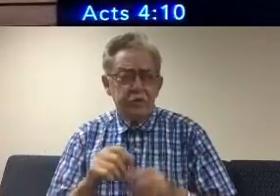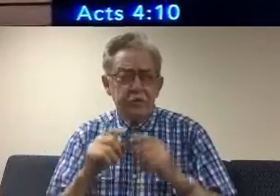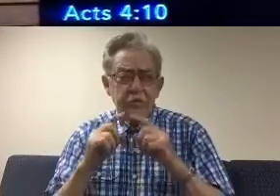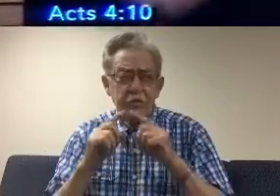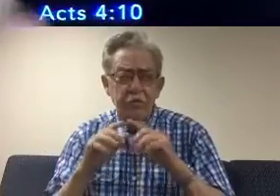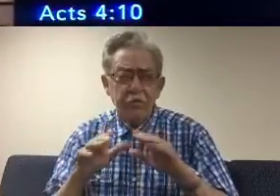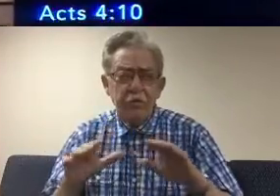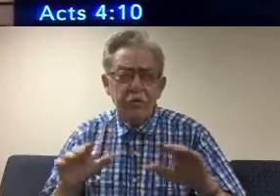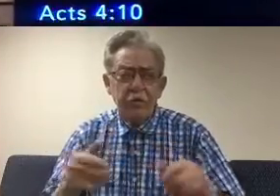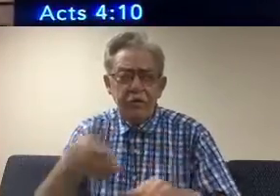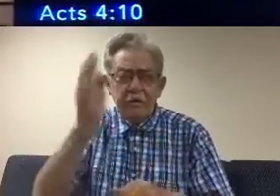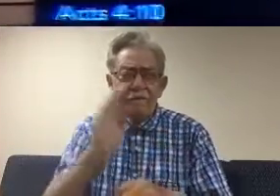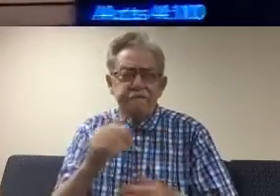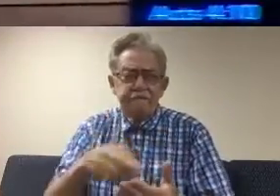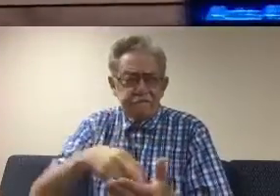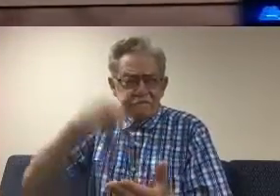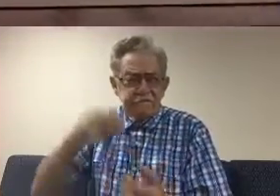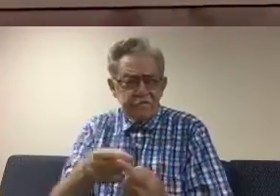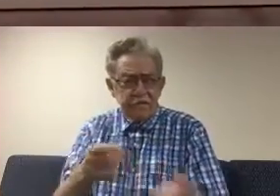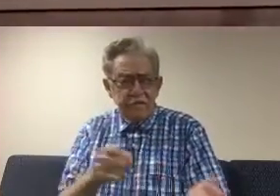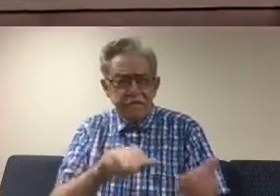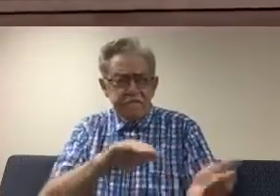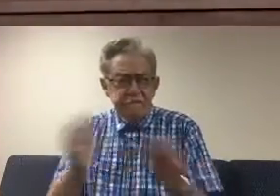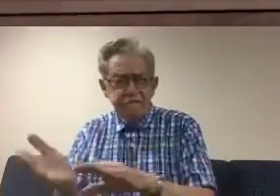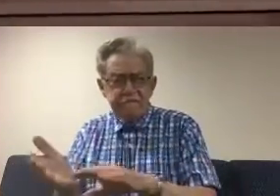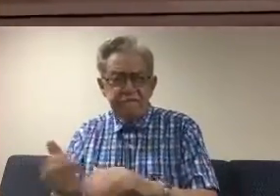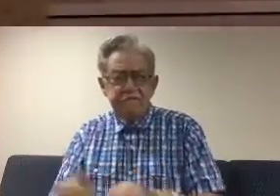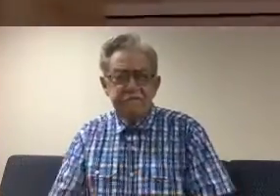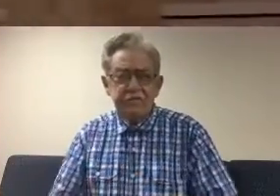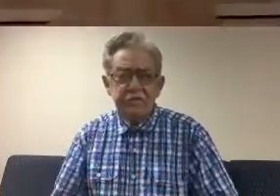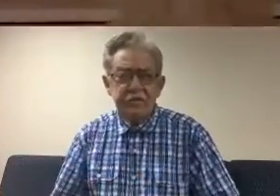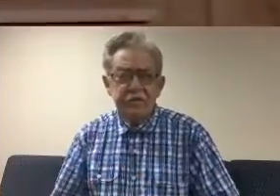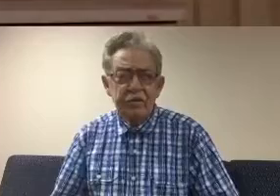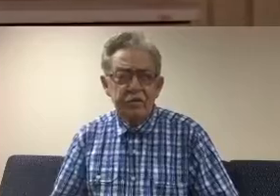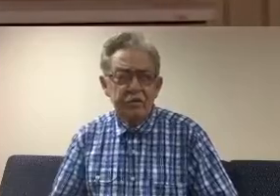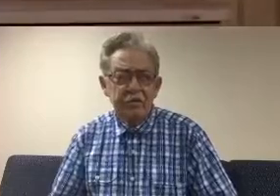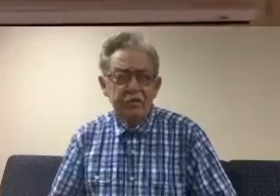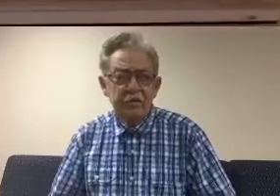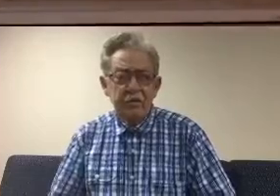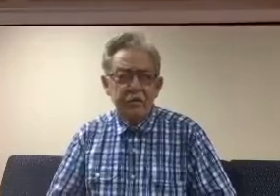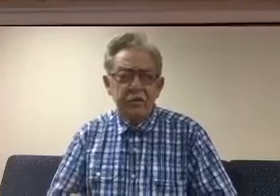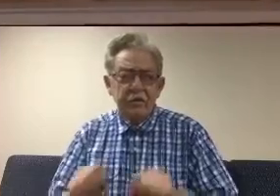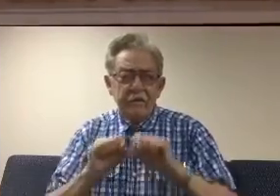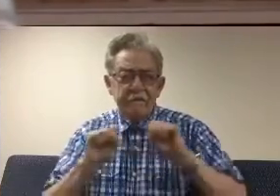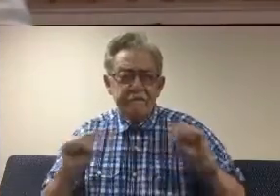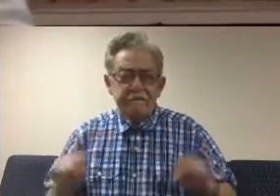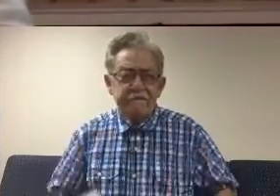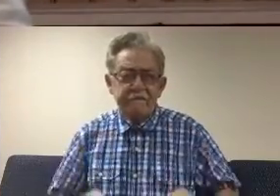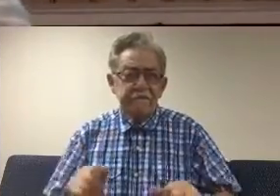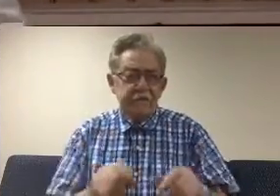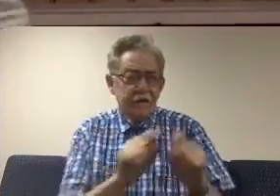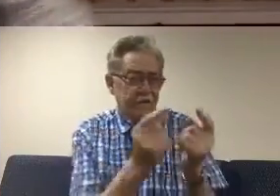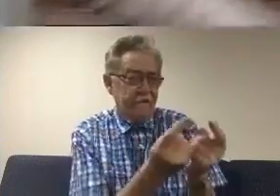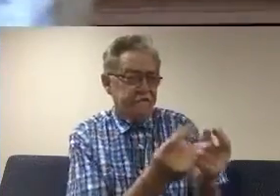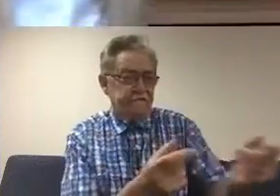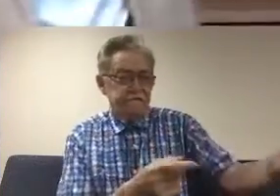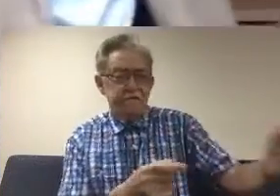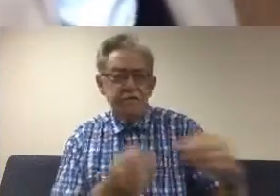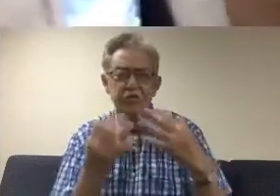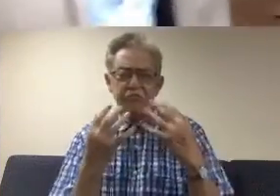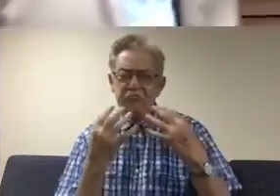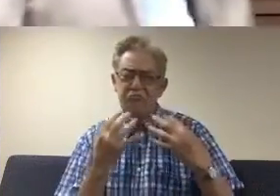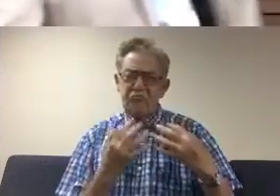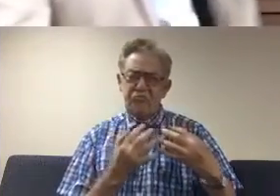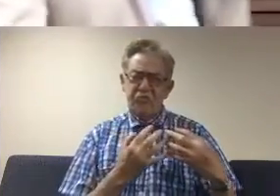Whom God raised from the dead. Oh, you could hear groaning over in the Sadducee side of the hall. God raised from the dead.